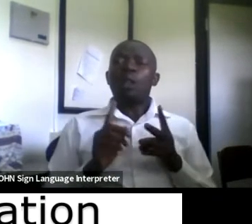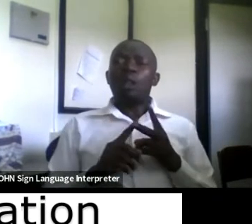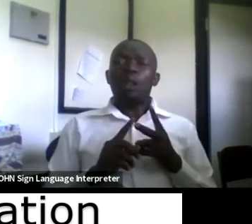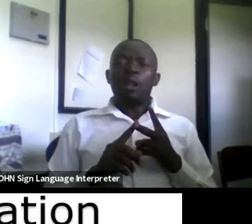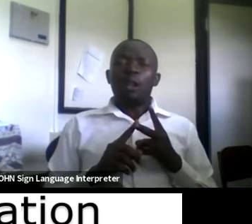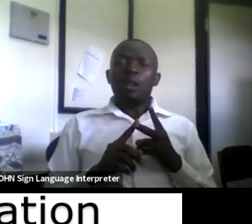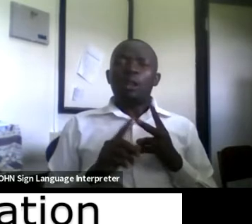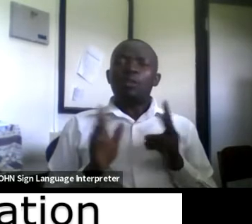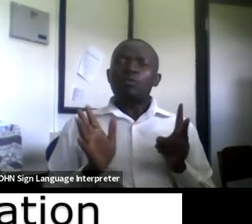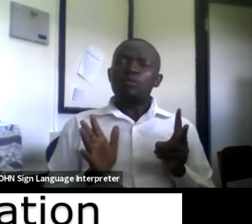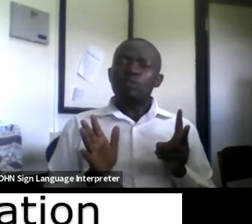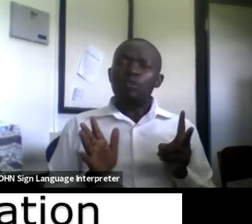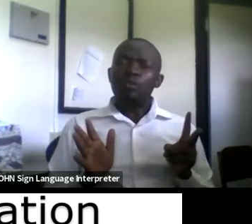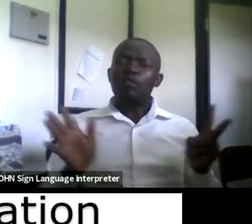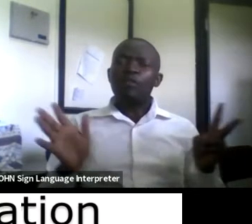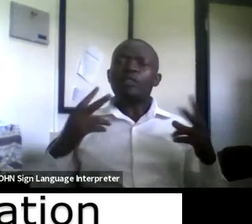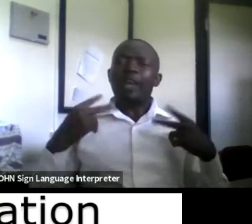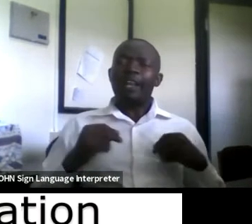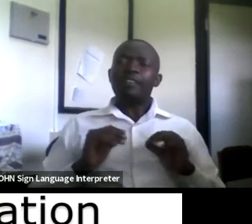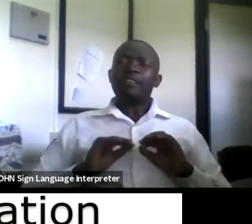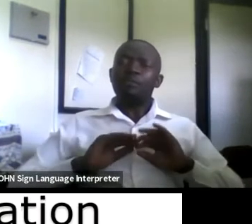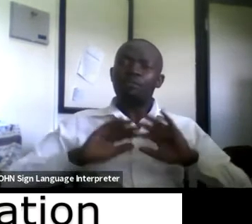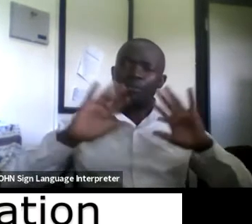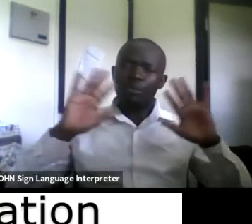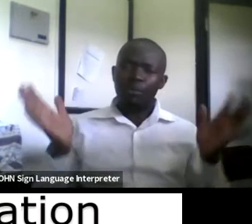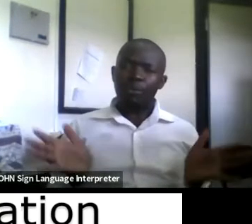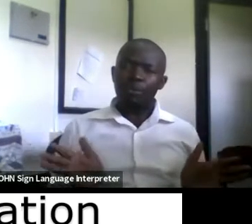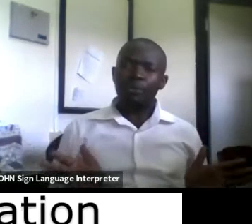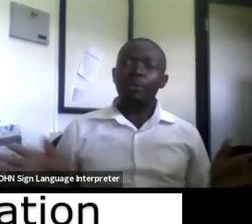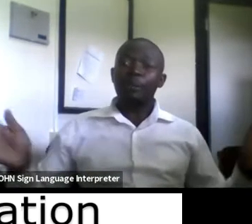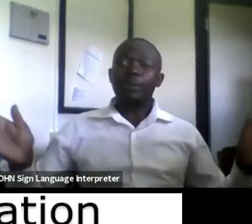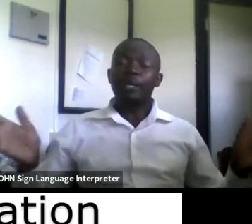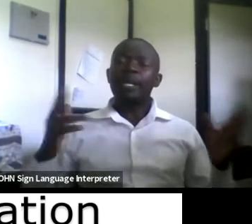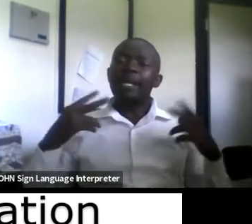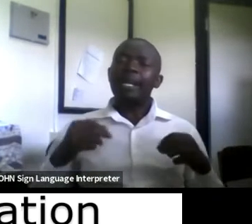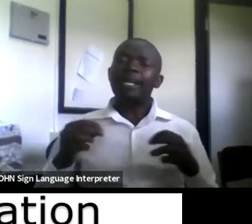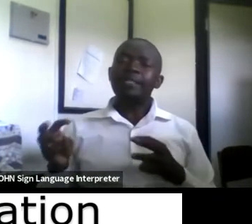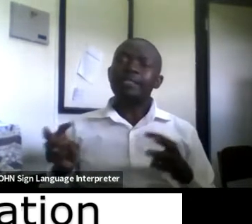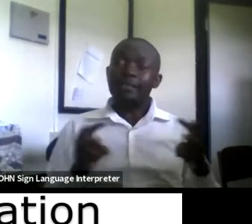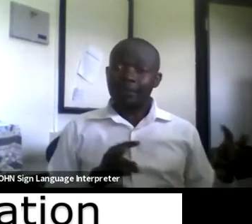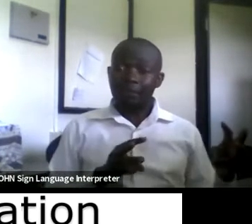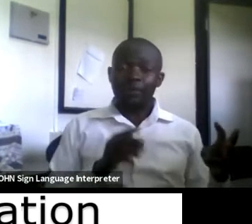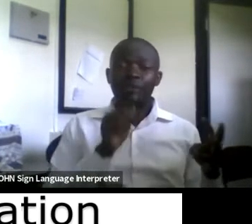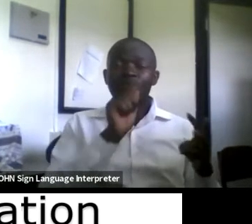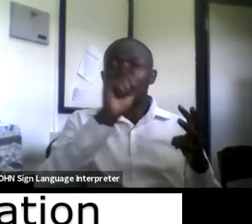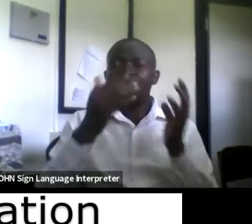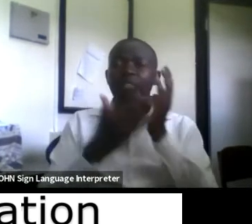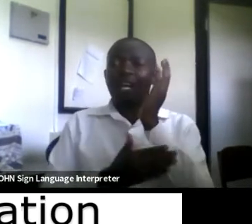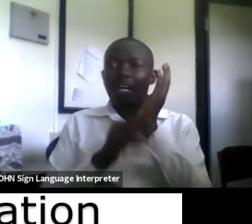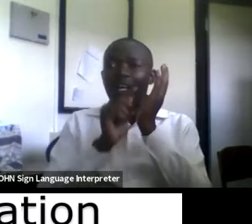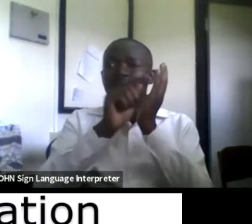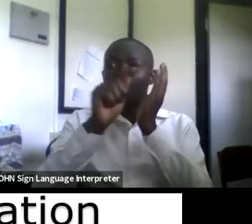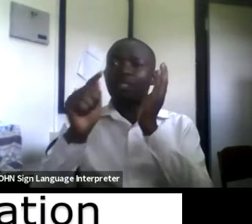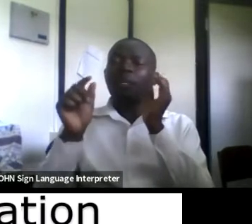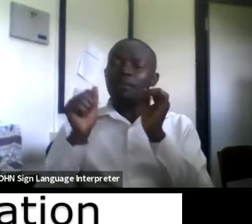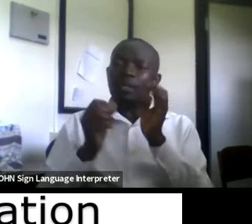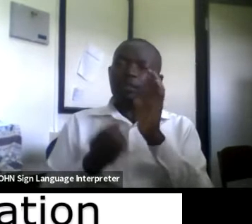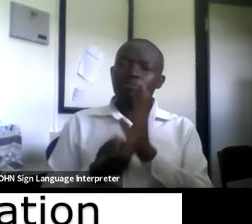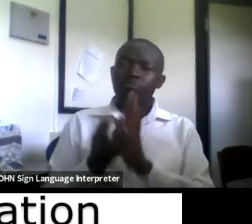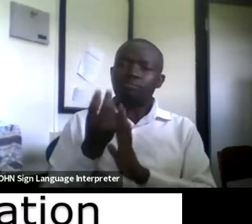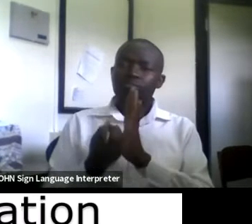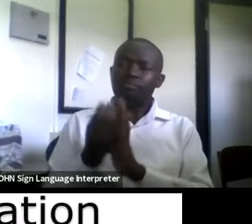universal health coverage, and the health systems in the countries should be developed and it should